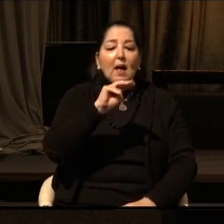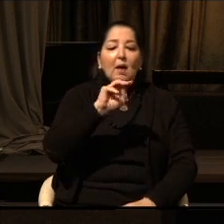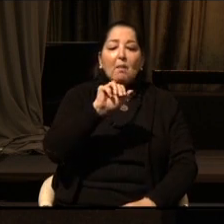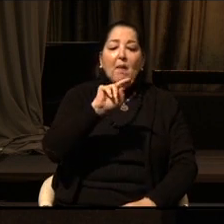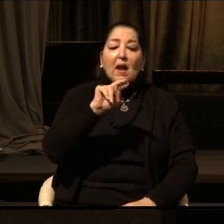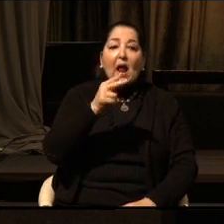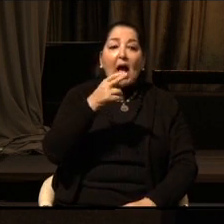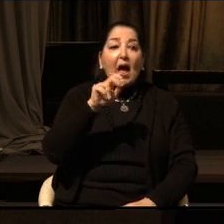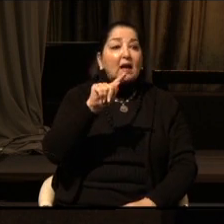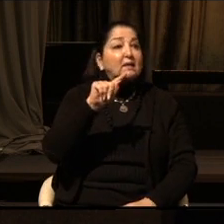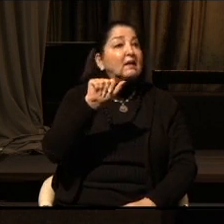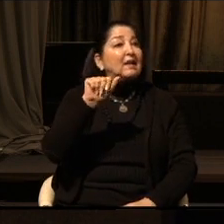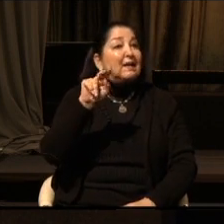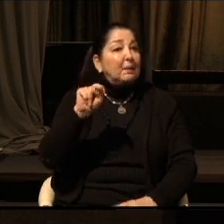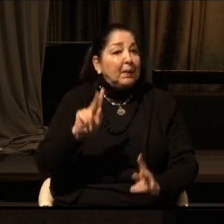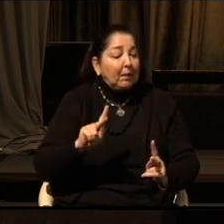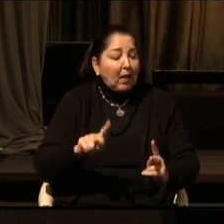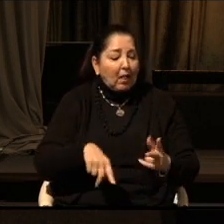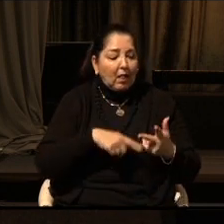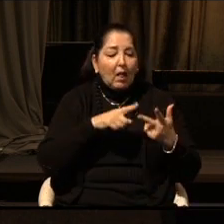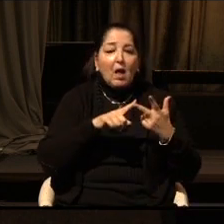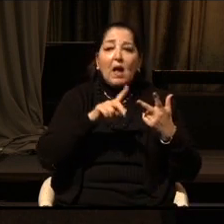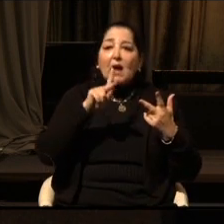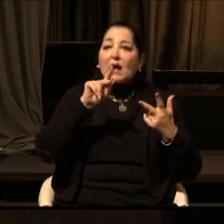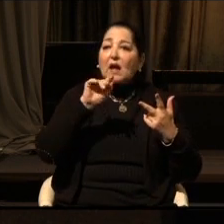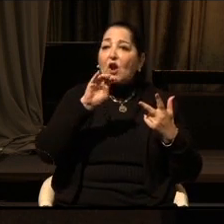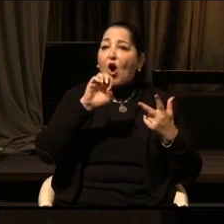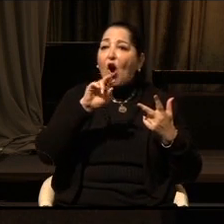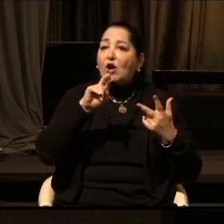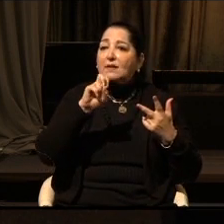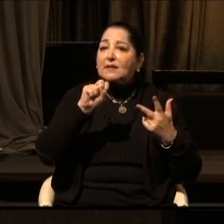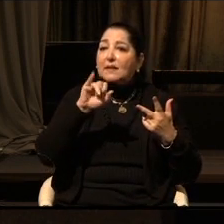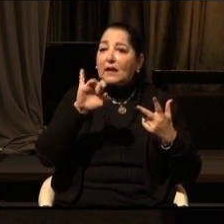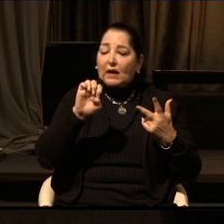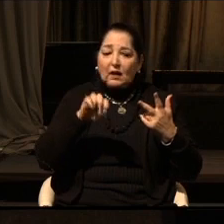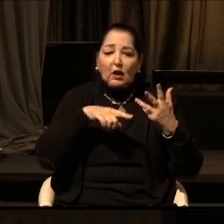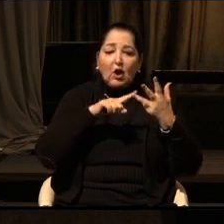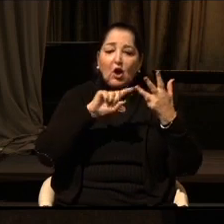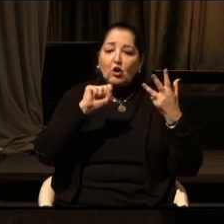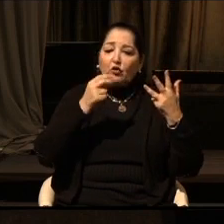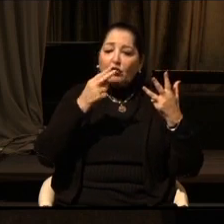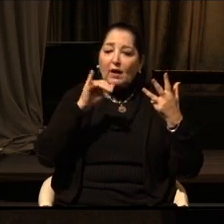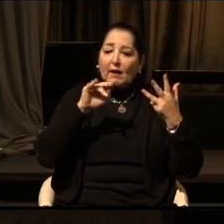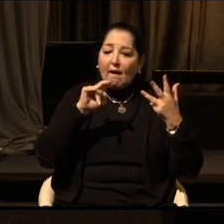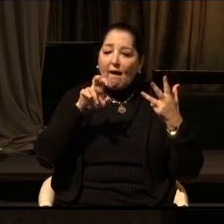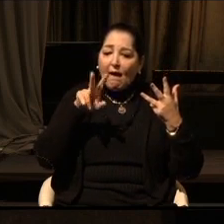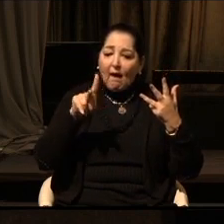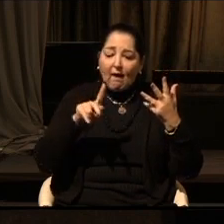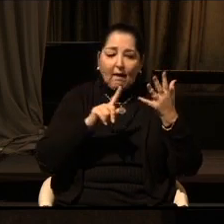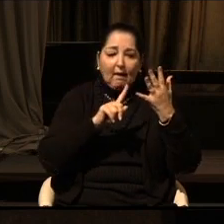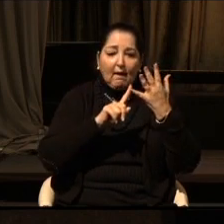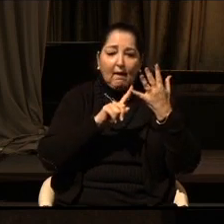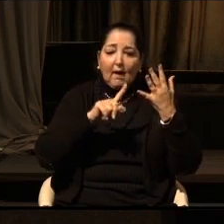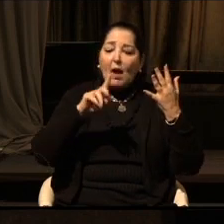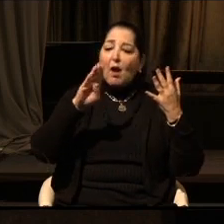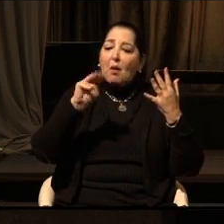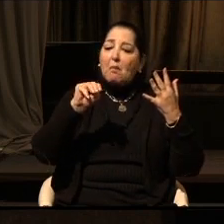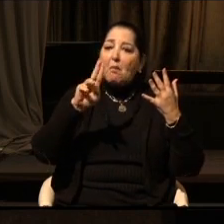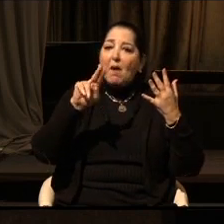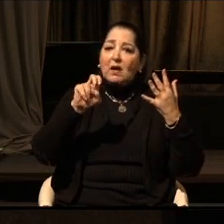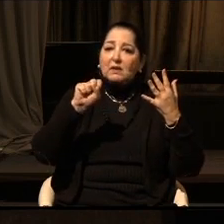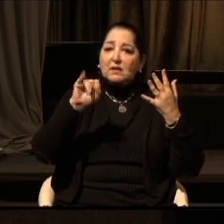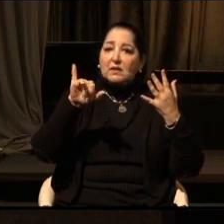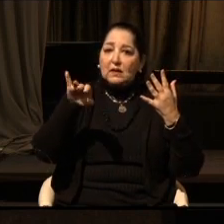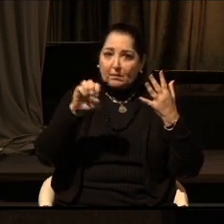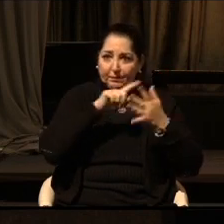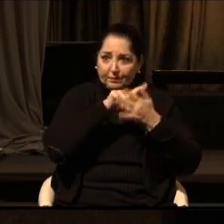the Canarsie, the Shinnecock, the Rekongongwak, and the Munsee. All consider this their